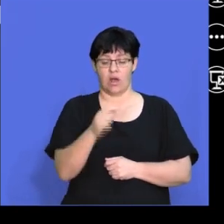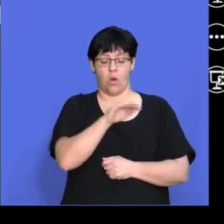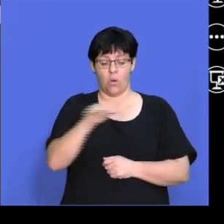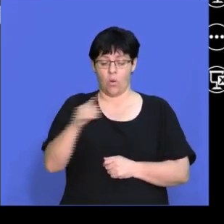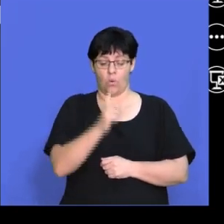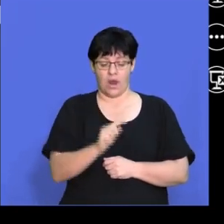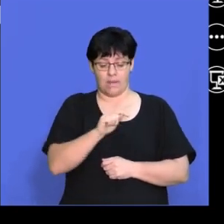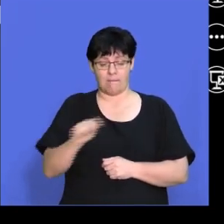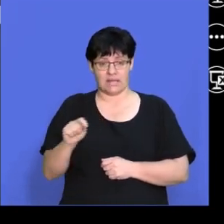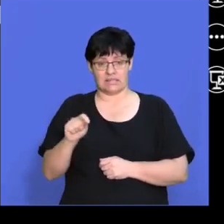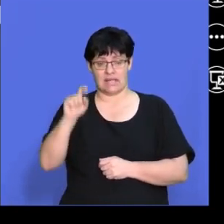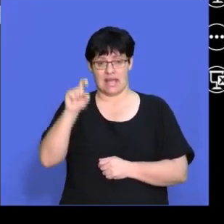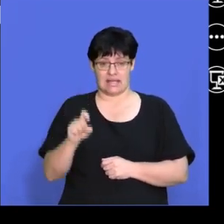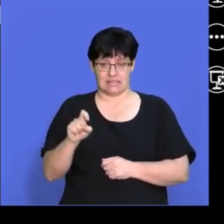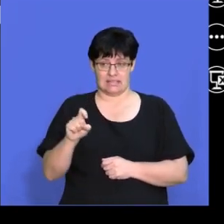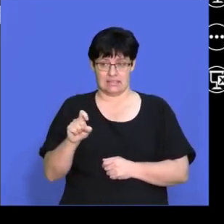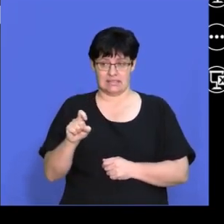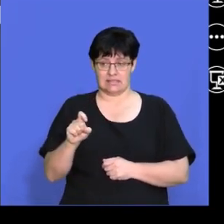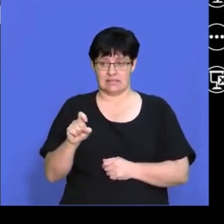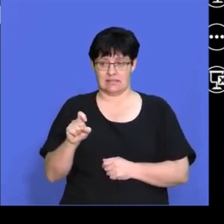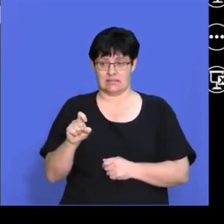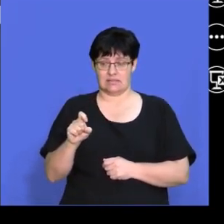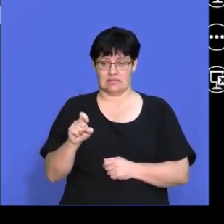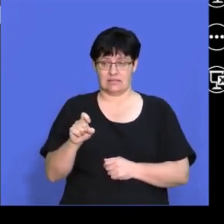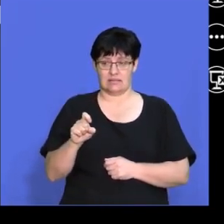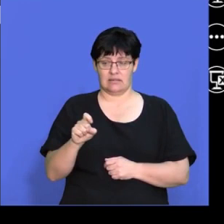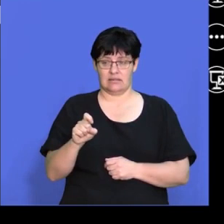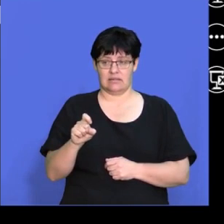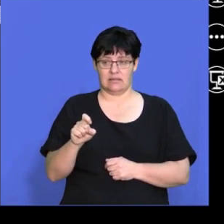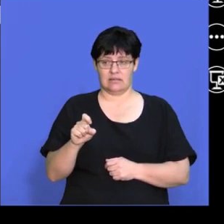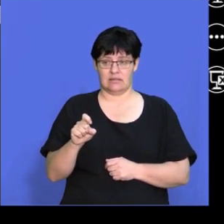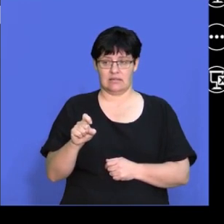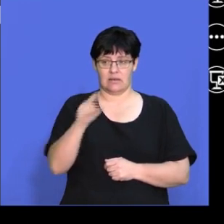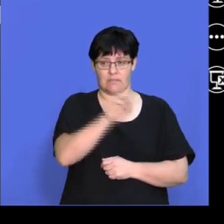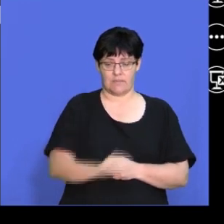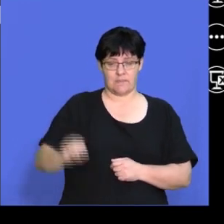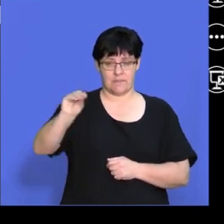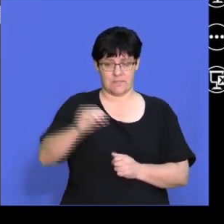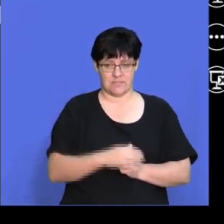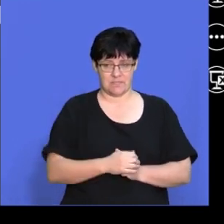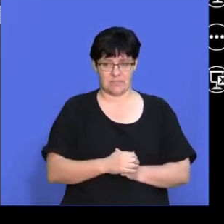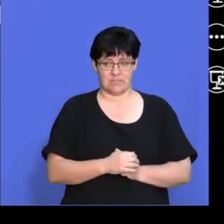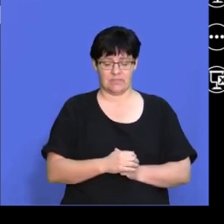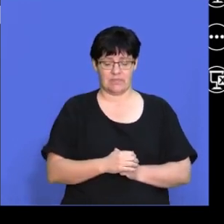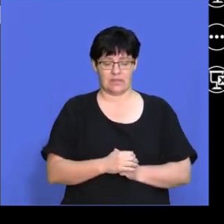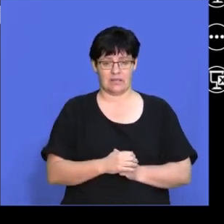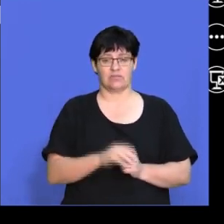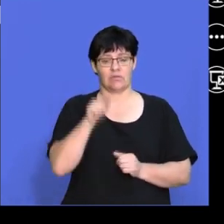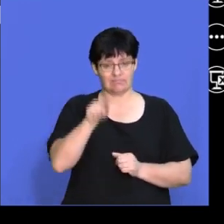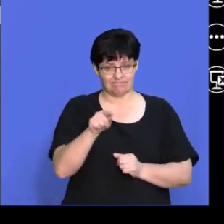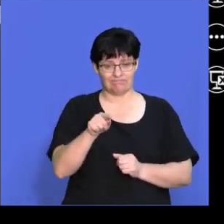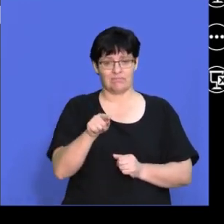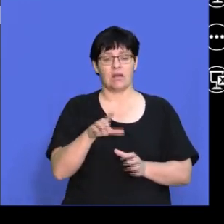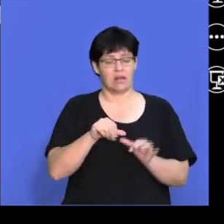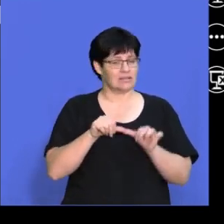1 over 1 minus. And for the ratio, we're going to sub the x into there. And that is